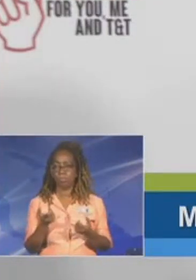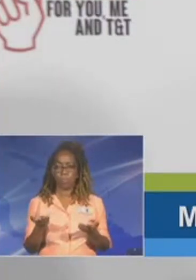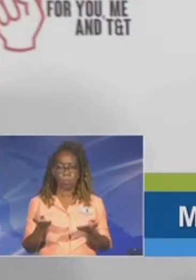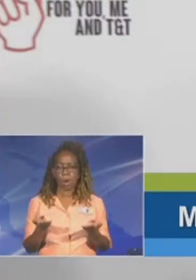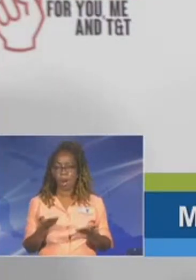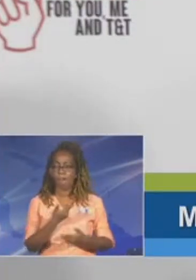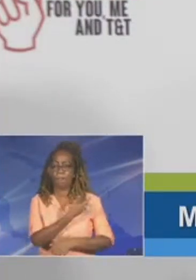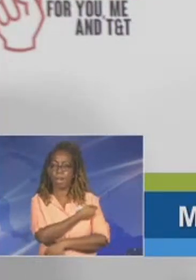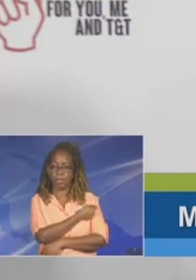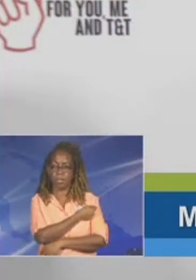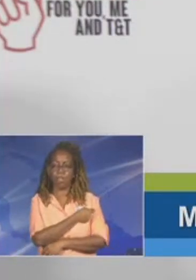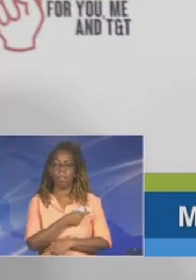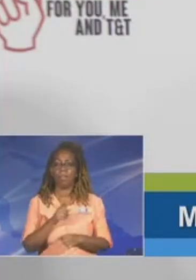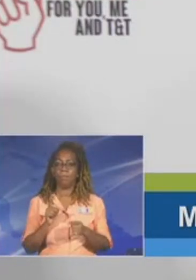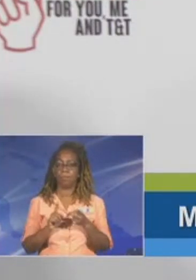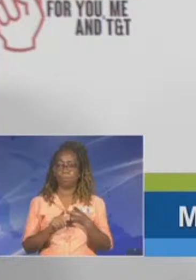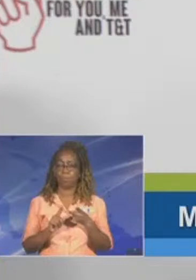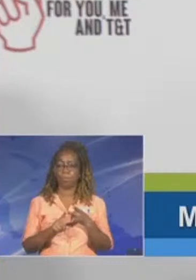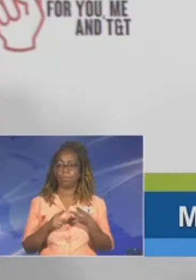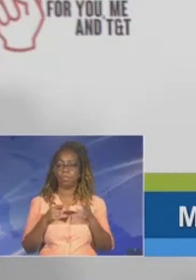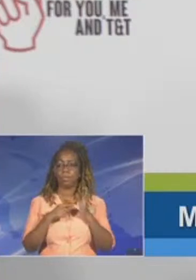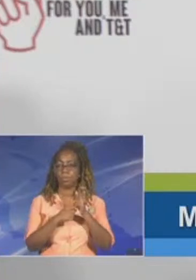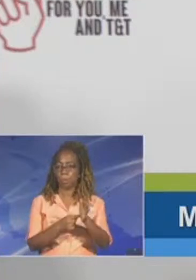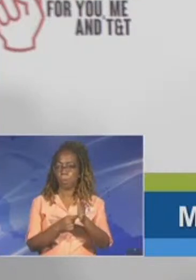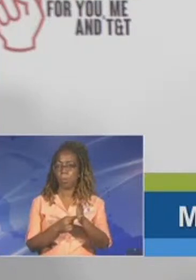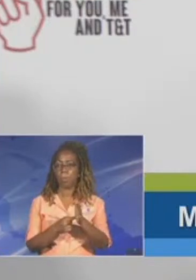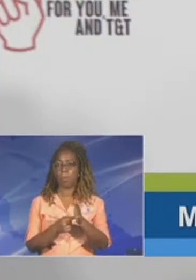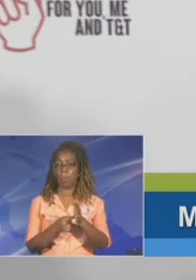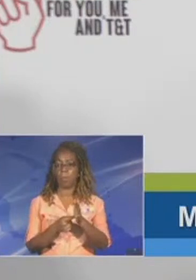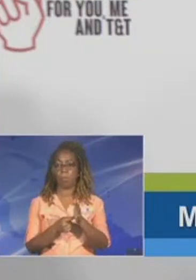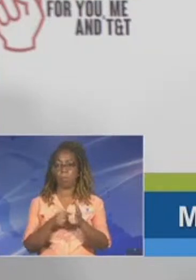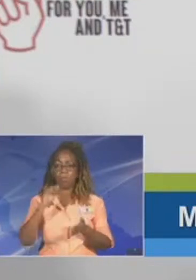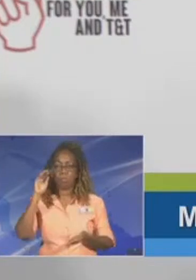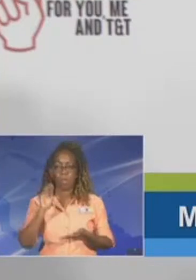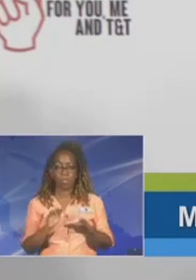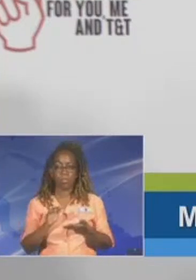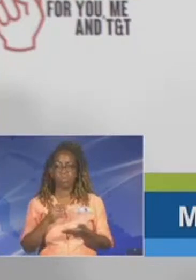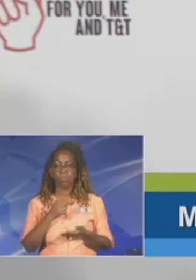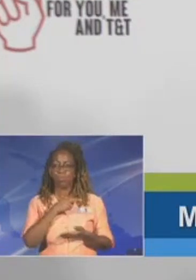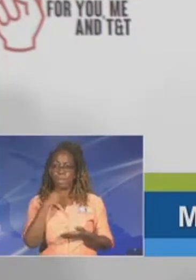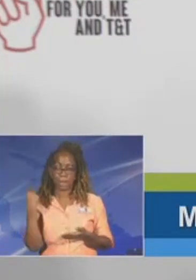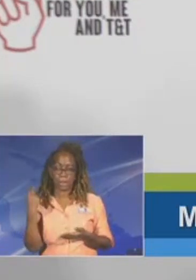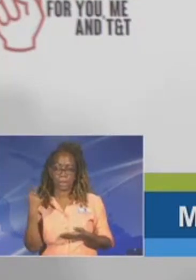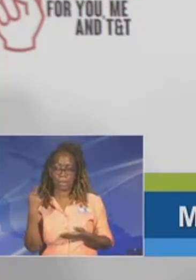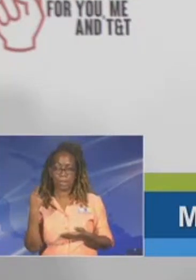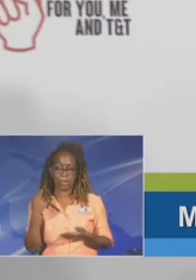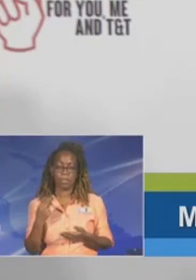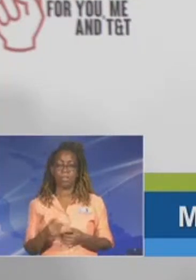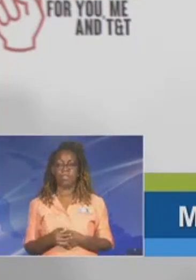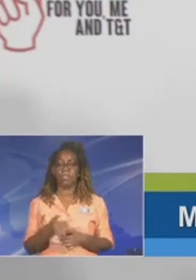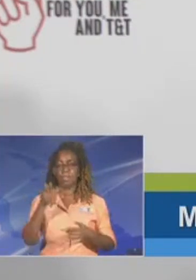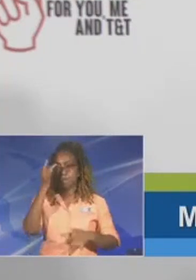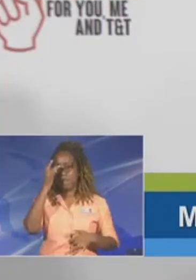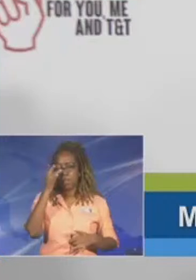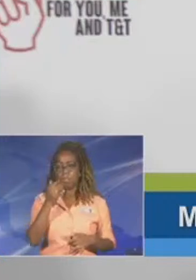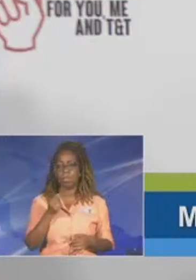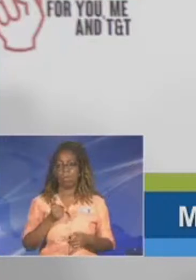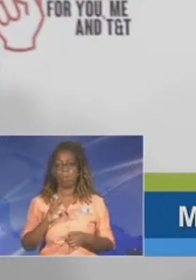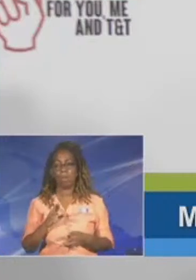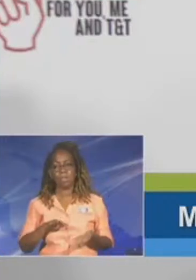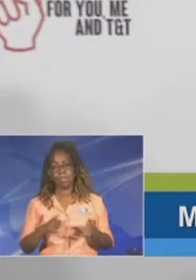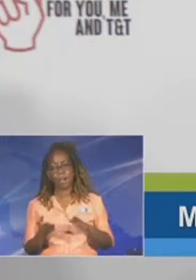Vaccination. Vaccination has been proven to reduce the impact of the COVID-19 virus, to